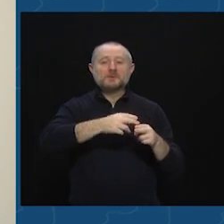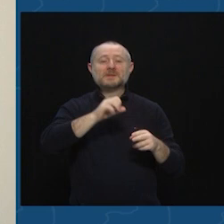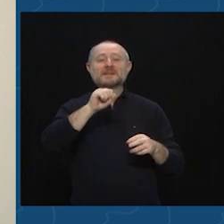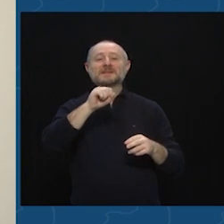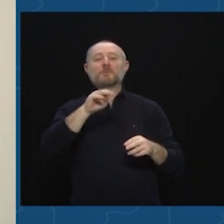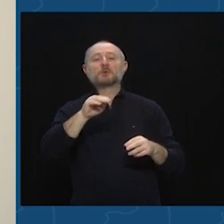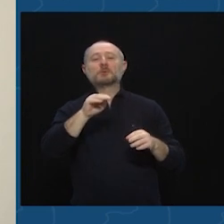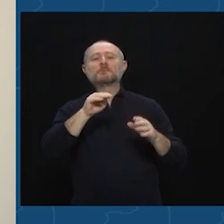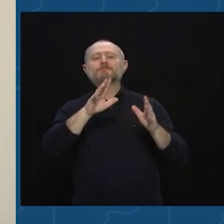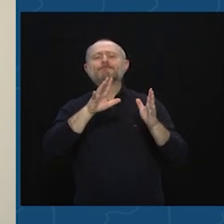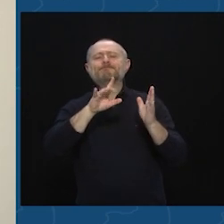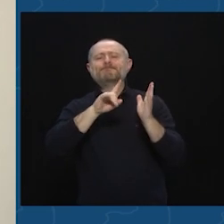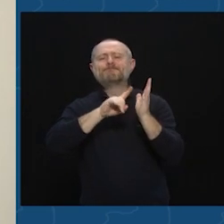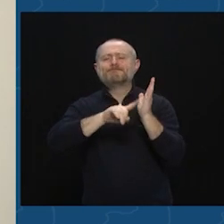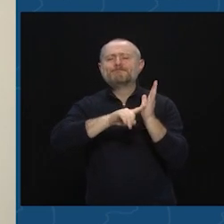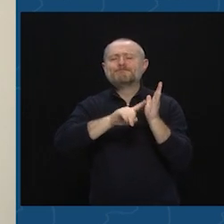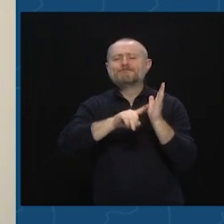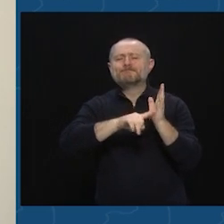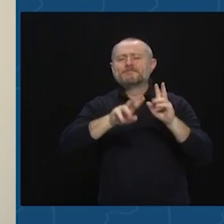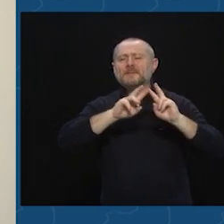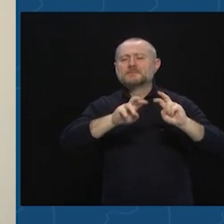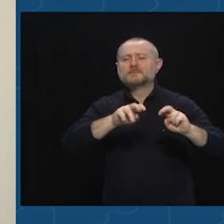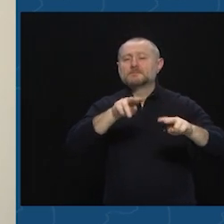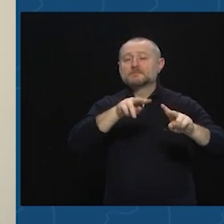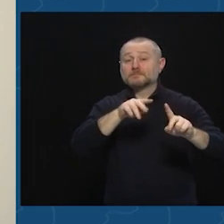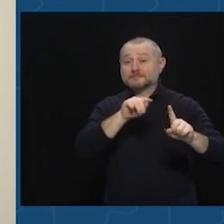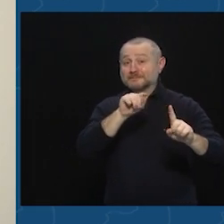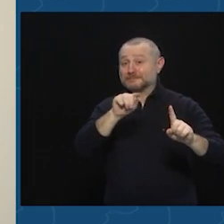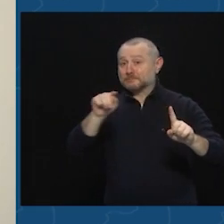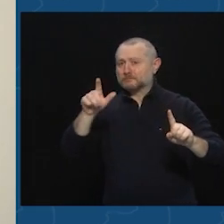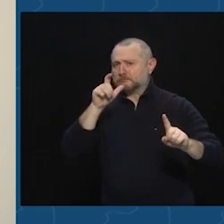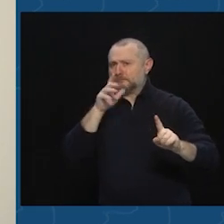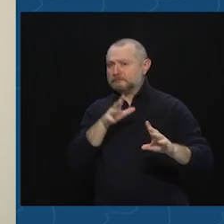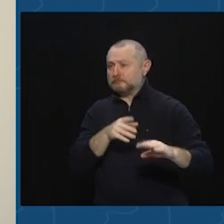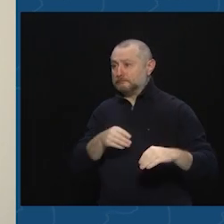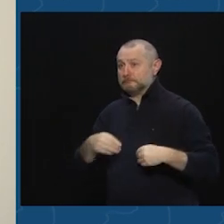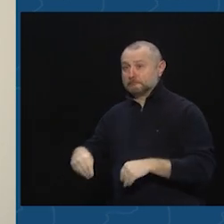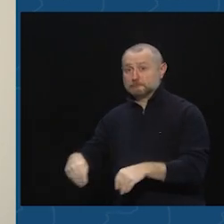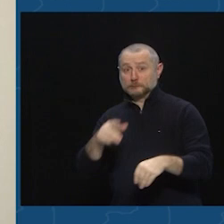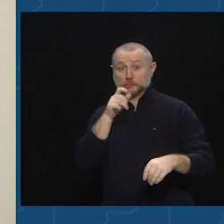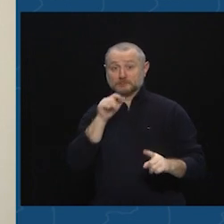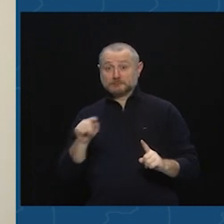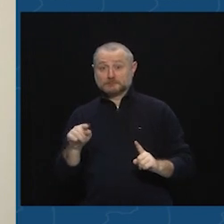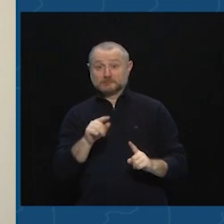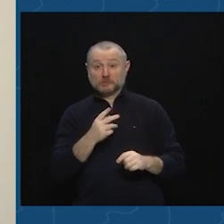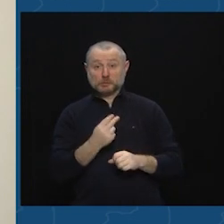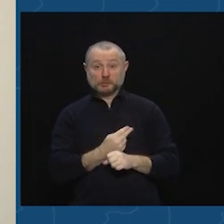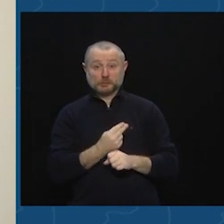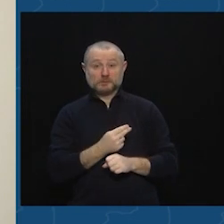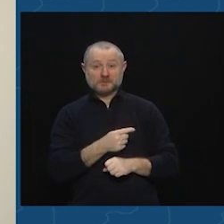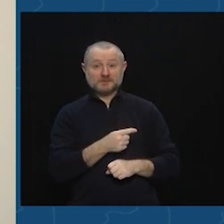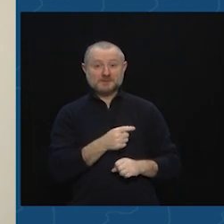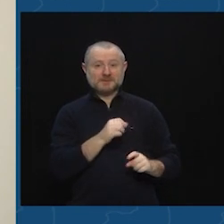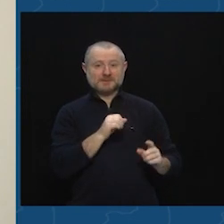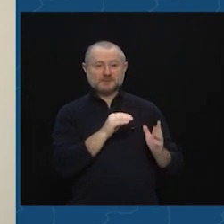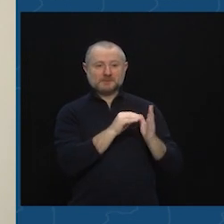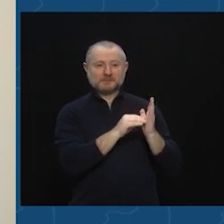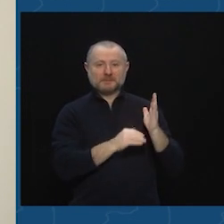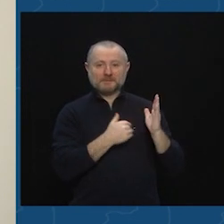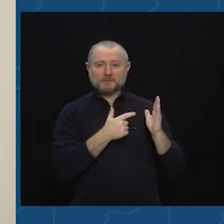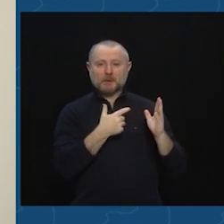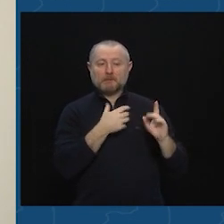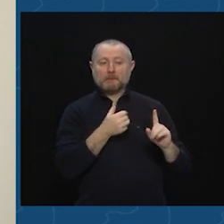social media giving us clues that we need to be tracking and following and receiving so that we